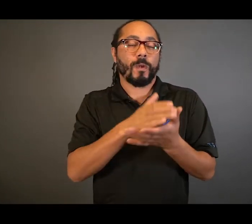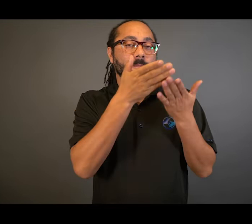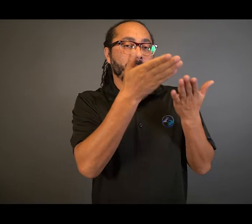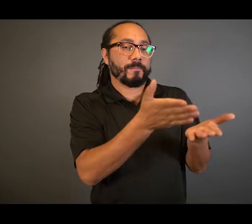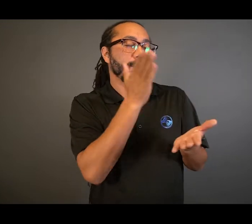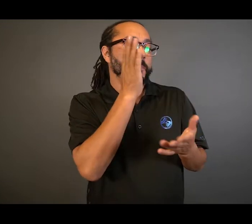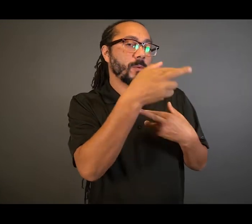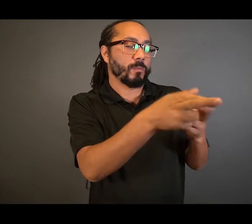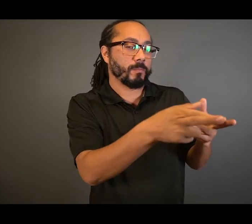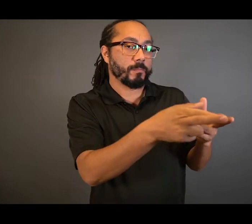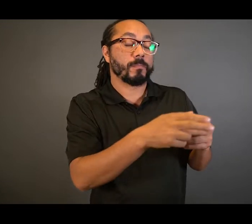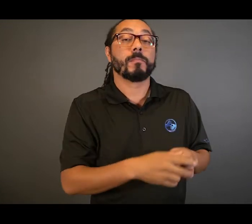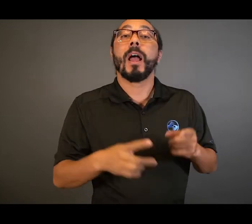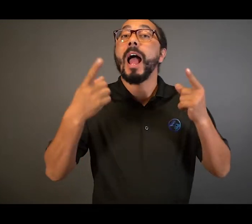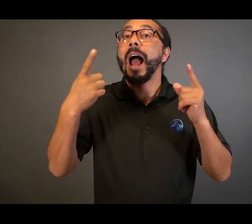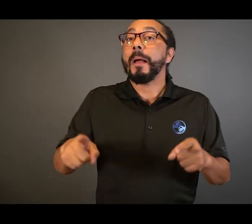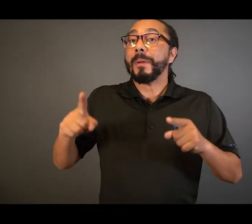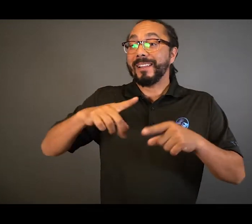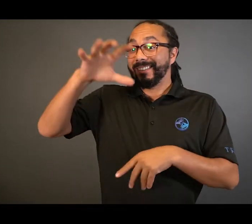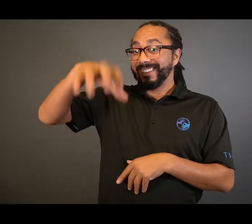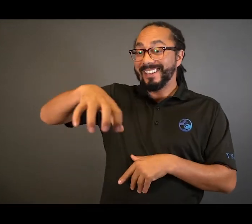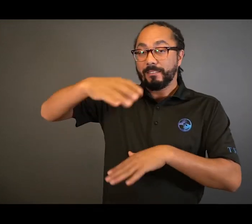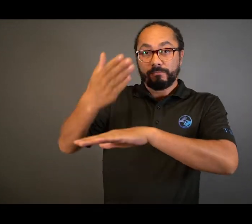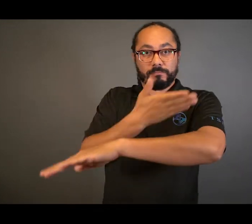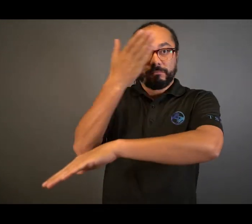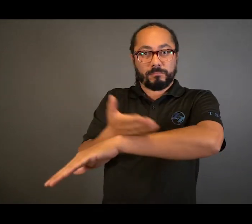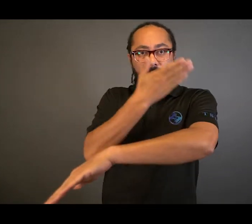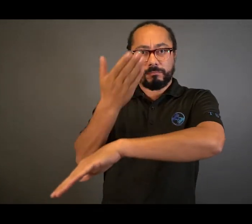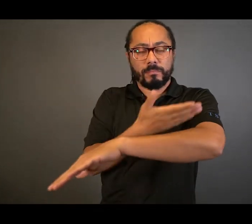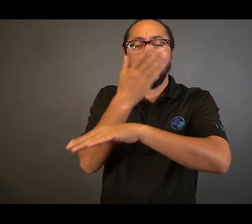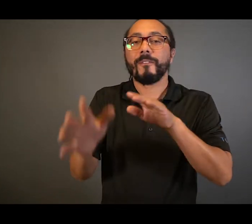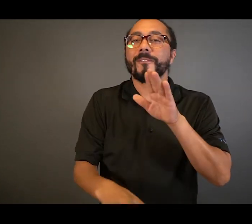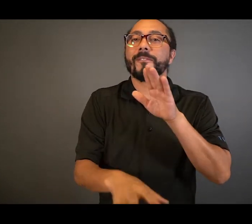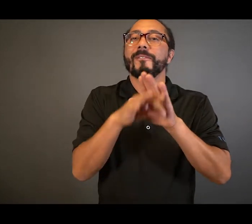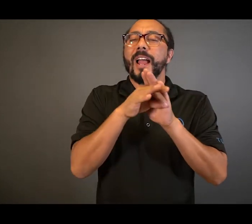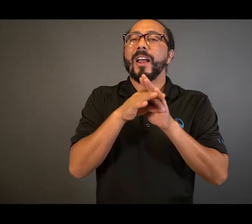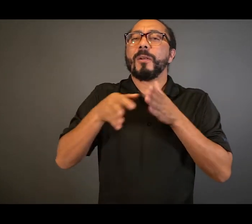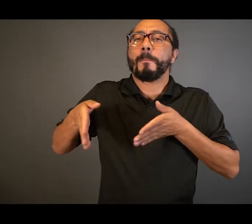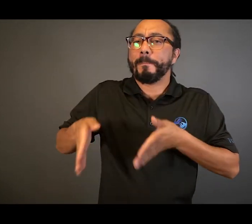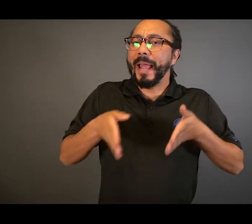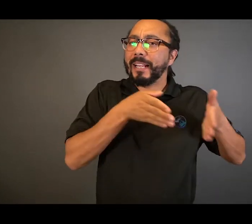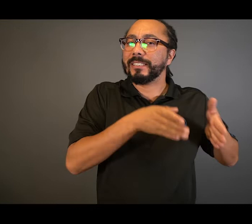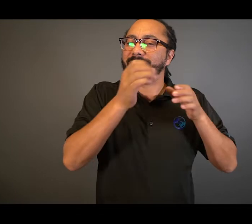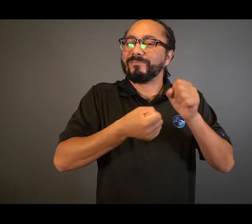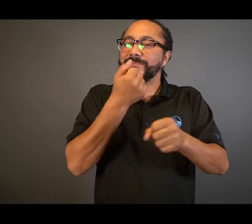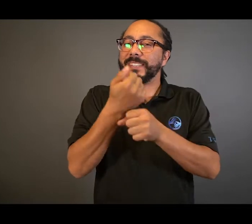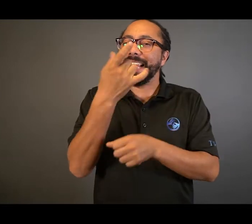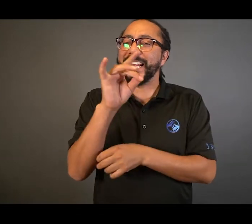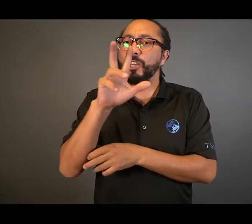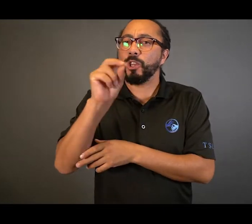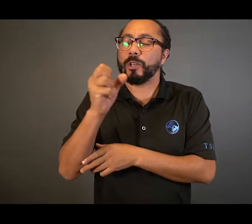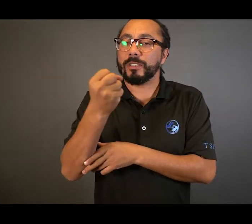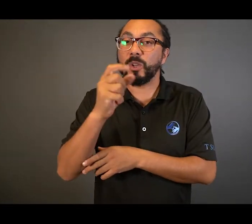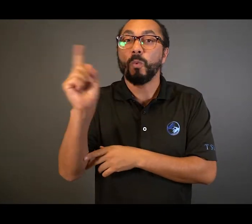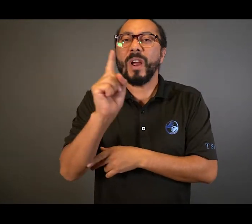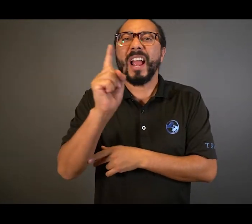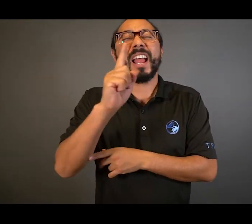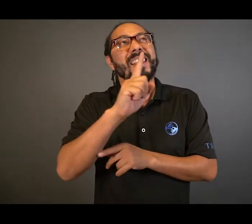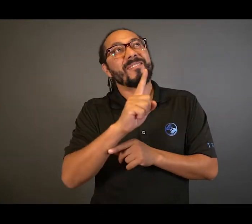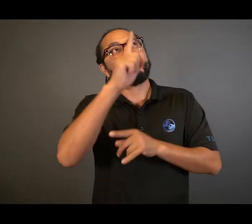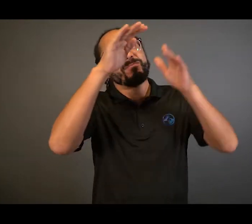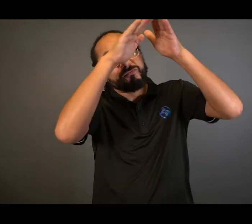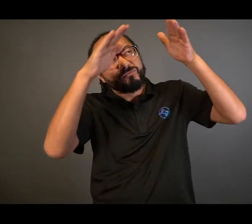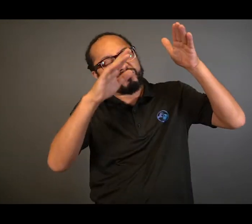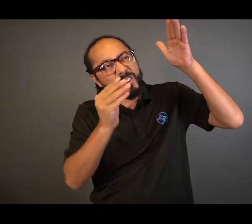the inn was being restored, a pair of wool twill work pants from the 1830s was found stuffed in